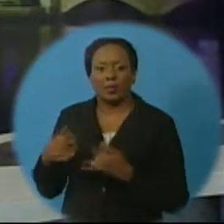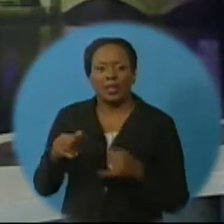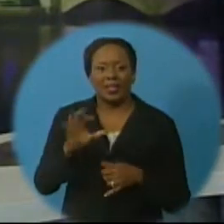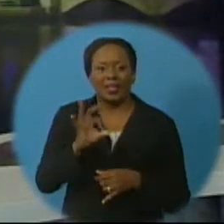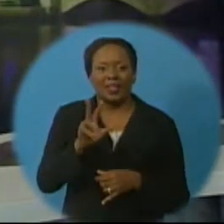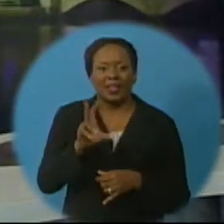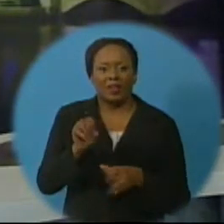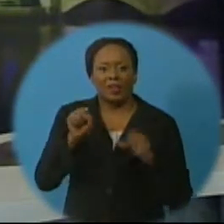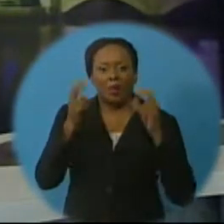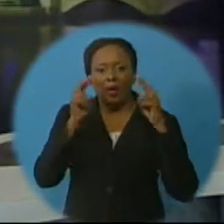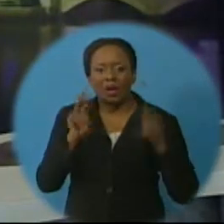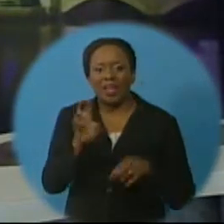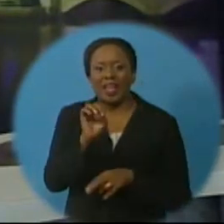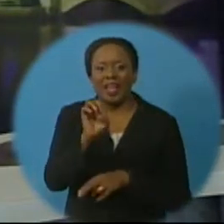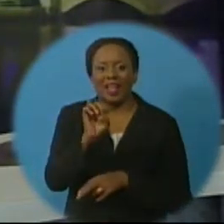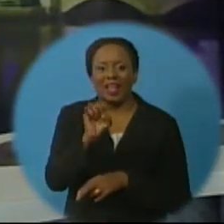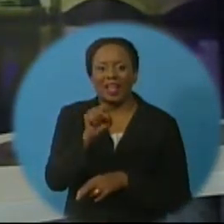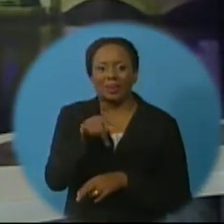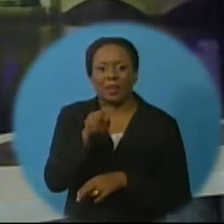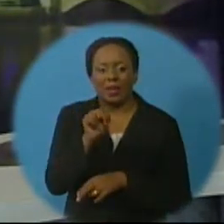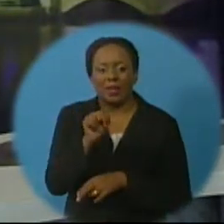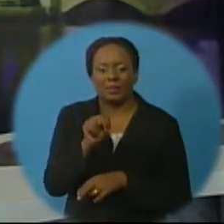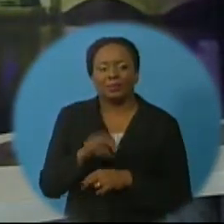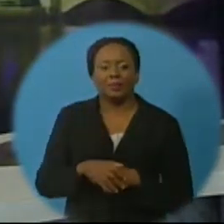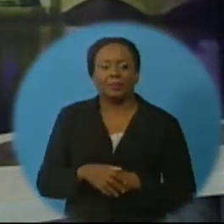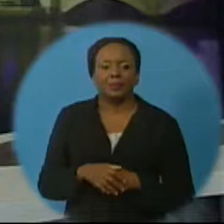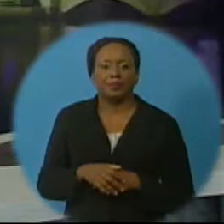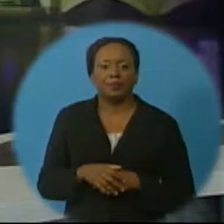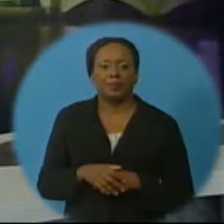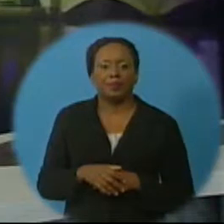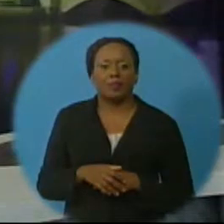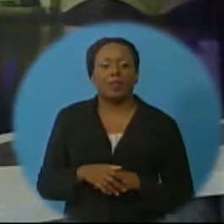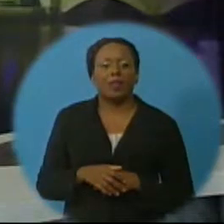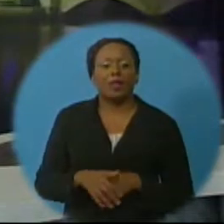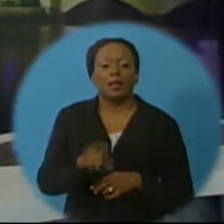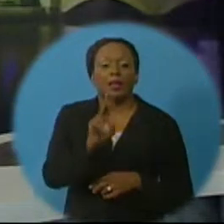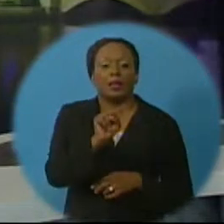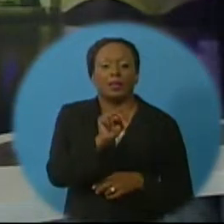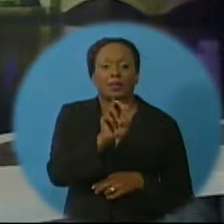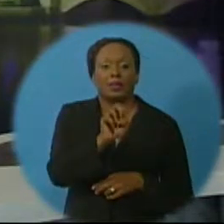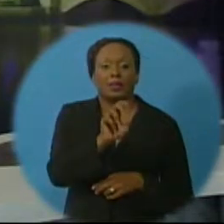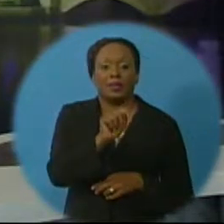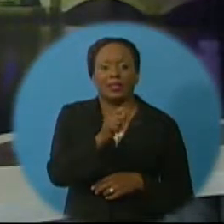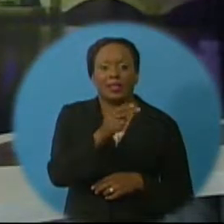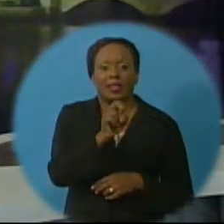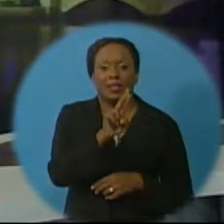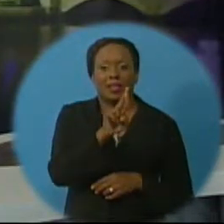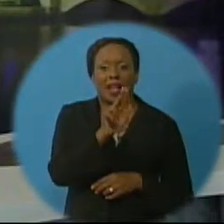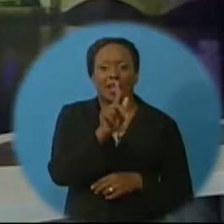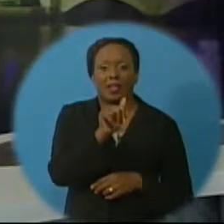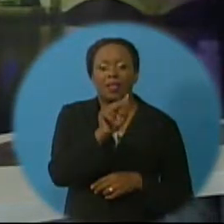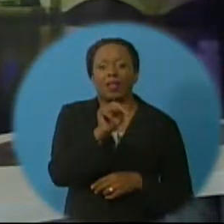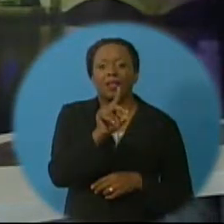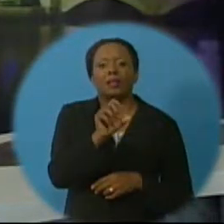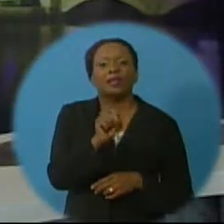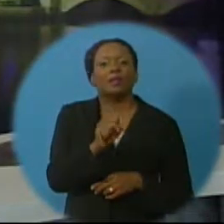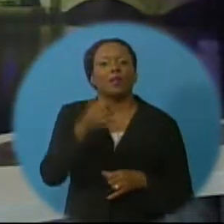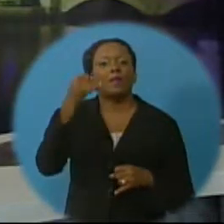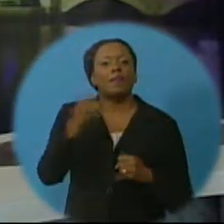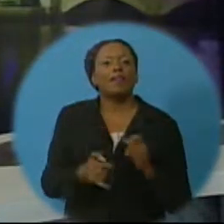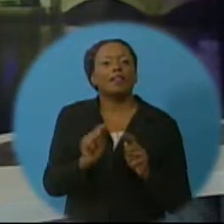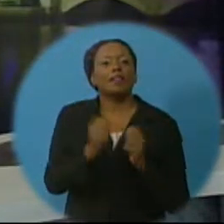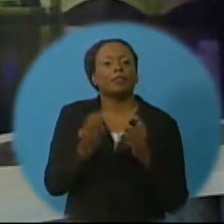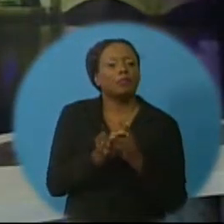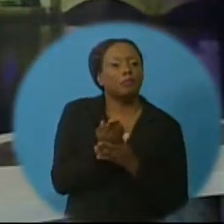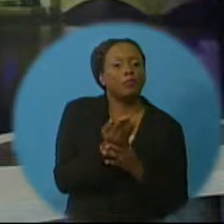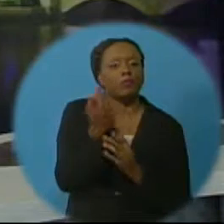MCTV's ESPN. Well, earlier, the Netherlands grabbed the final spot for the Super 10s. This morning, they qualified for the